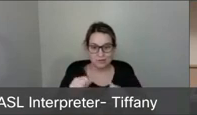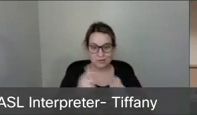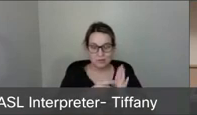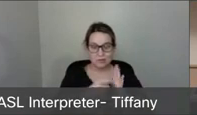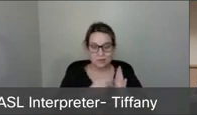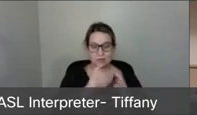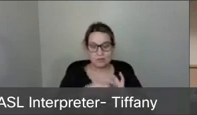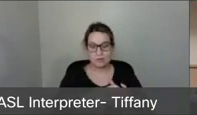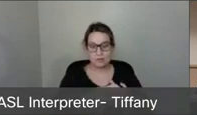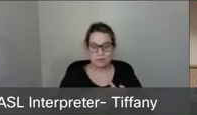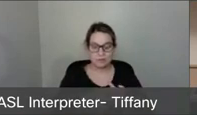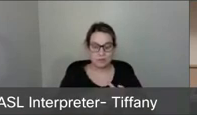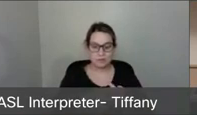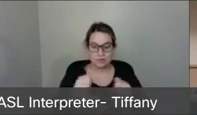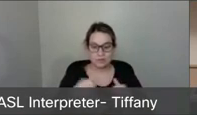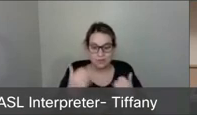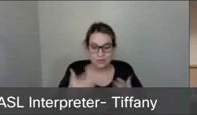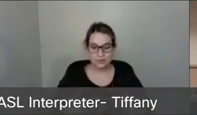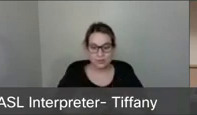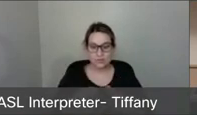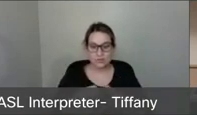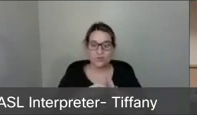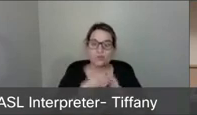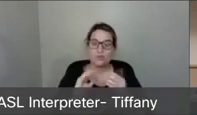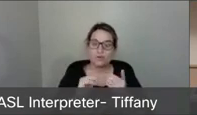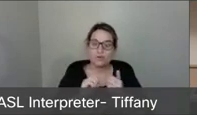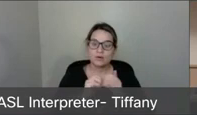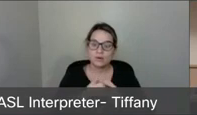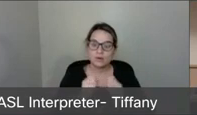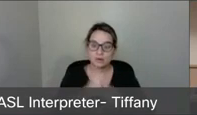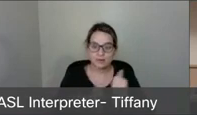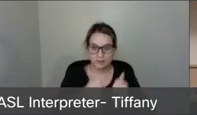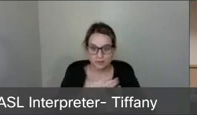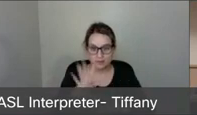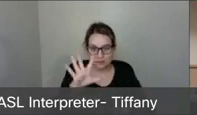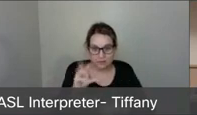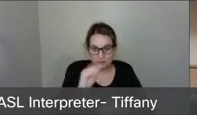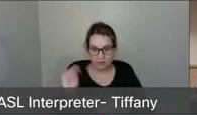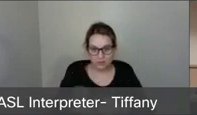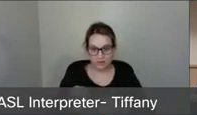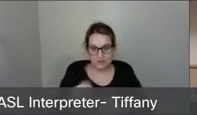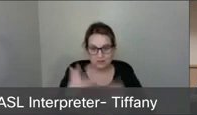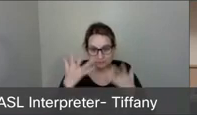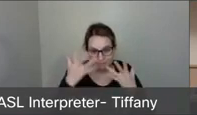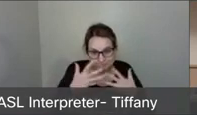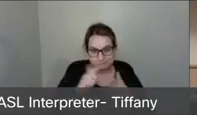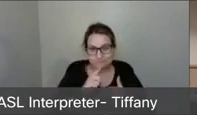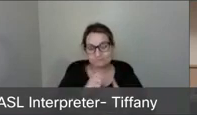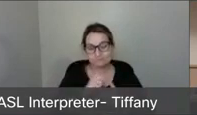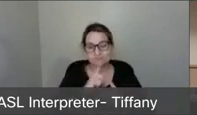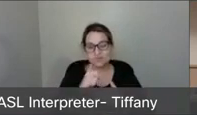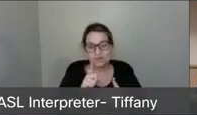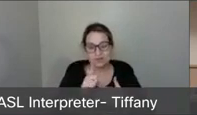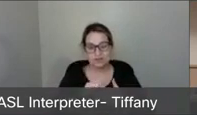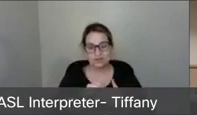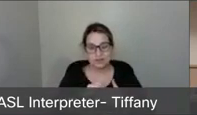When residents claim they want competitiveness, what they really are saying is they want everything to be 50-50. Sad truth is this